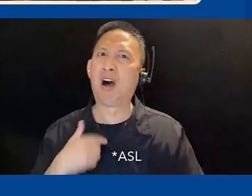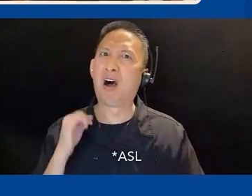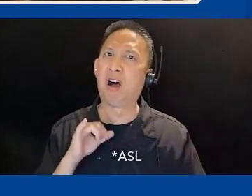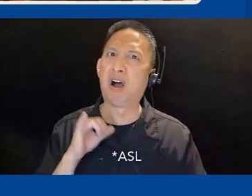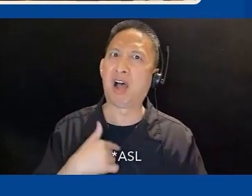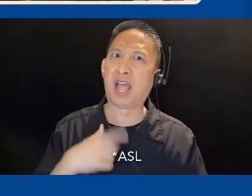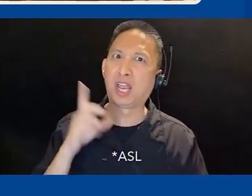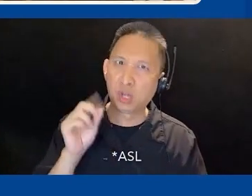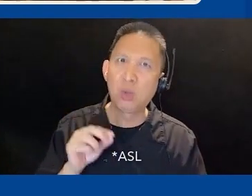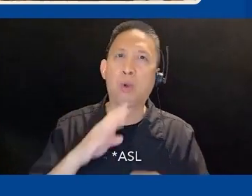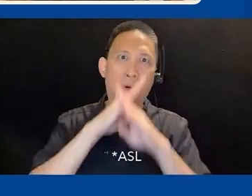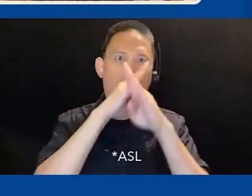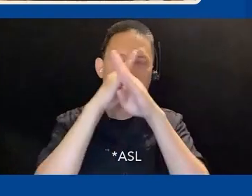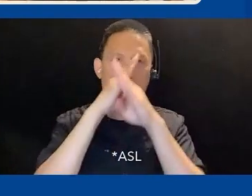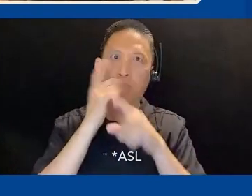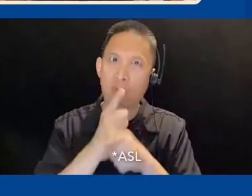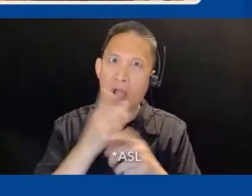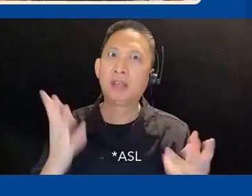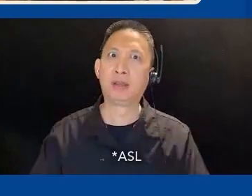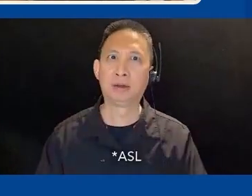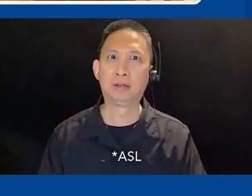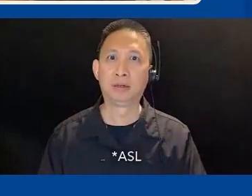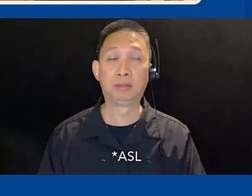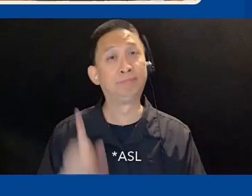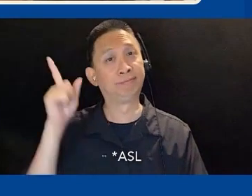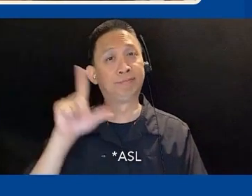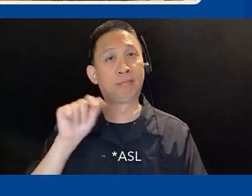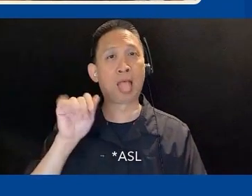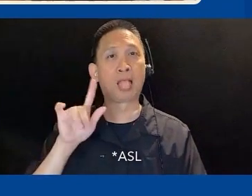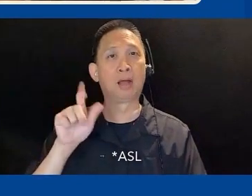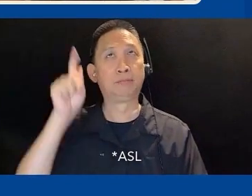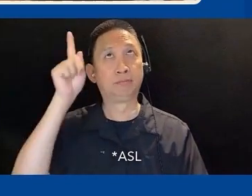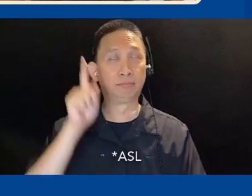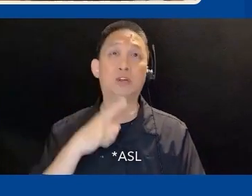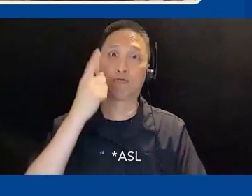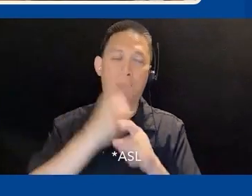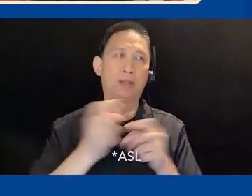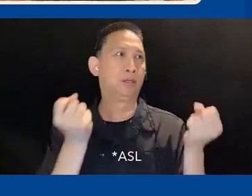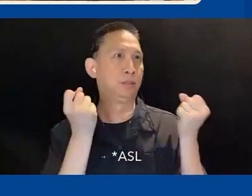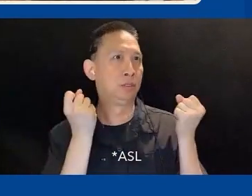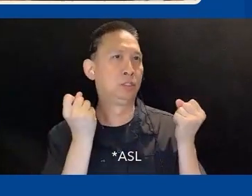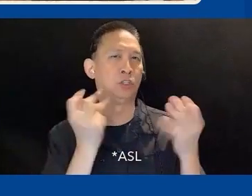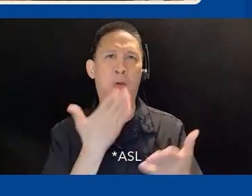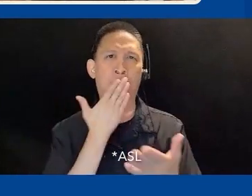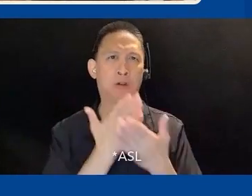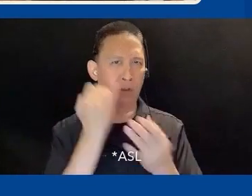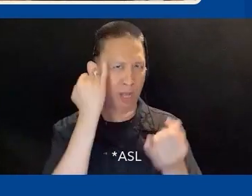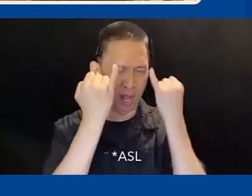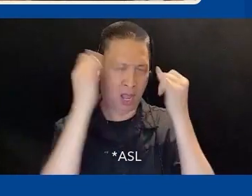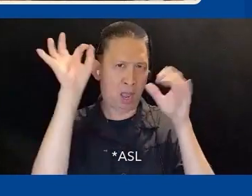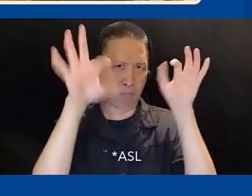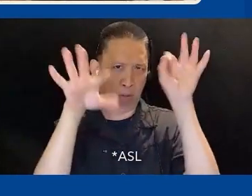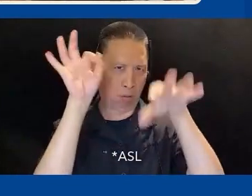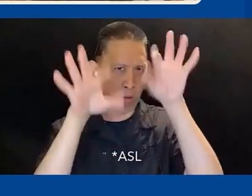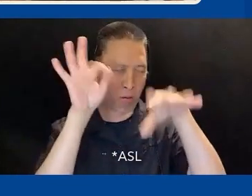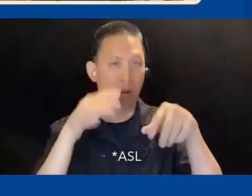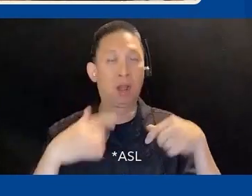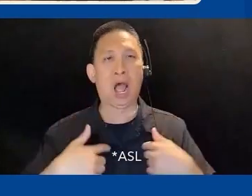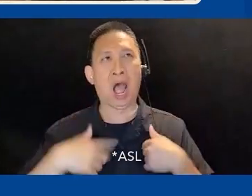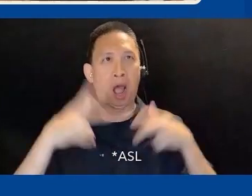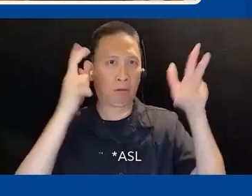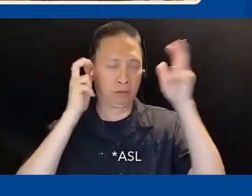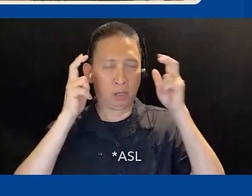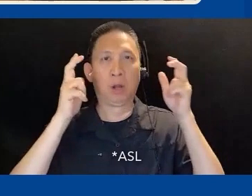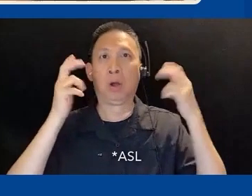Yeah, absolutely agree. You've all brought up so many thoughts and things that I'm going to be thinking about, like, for years to come,